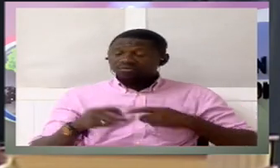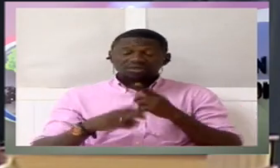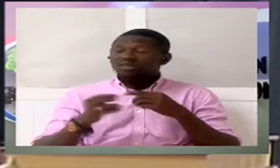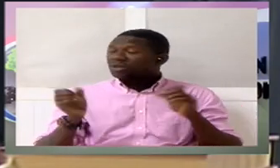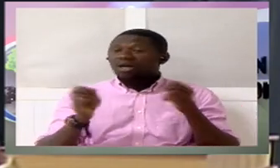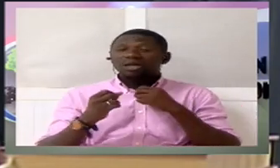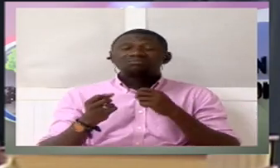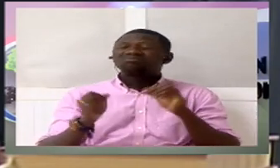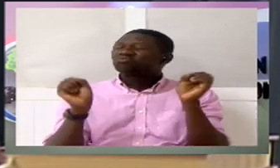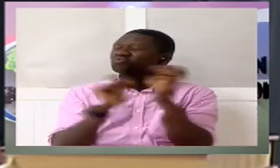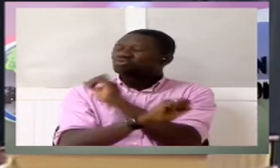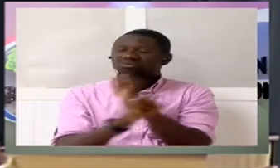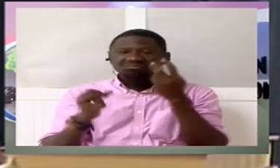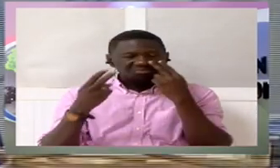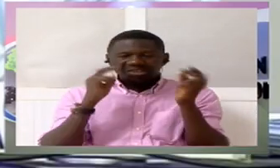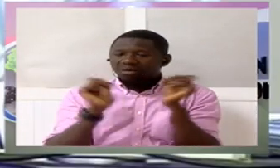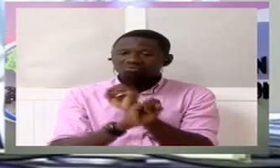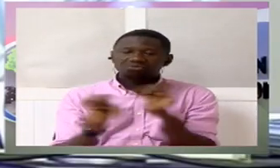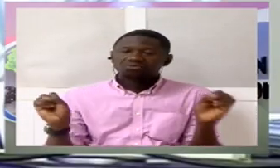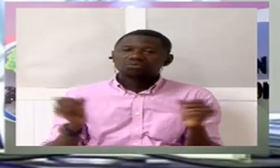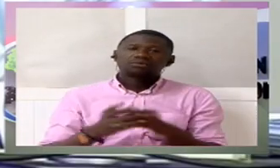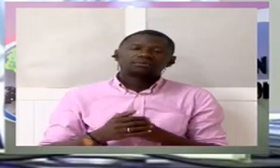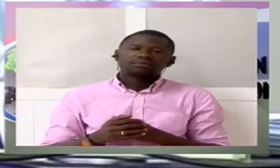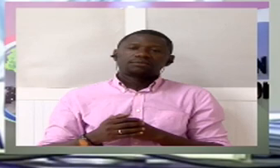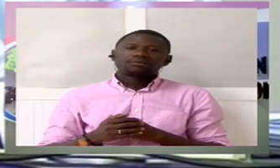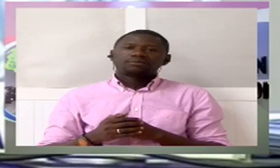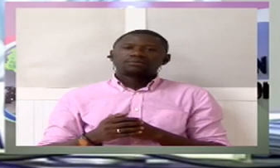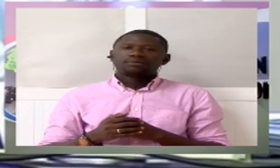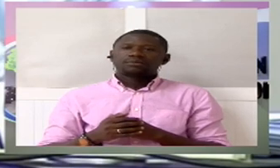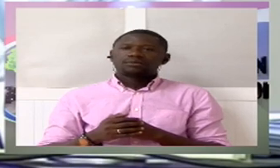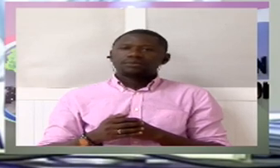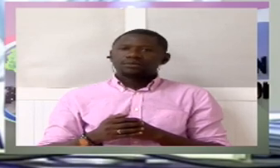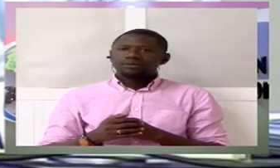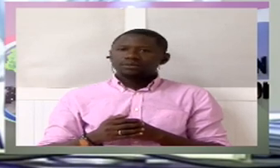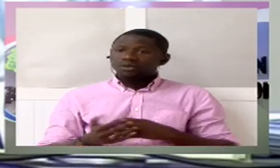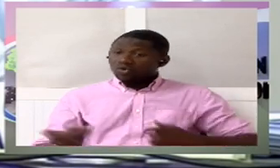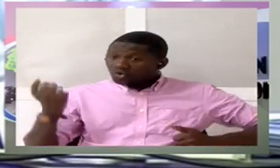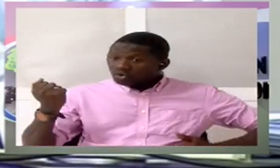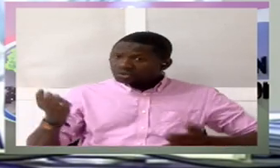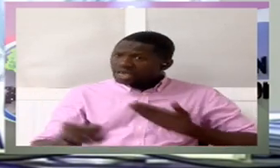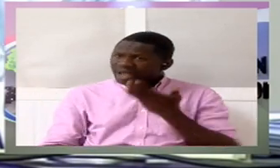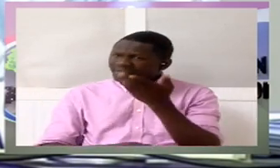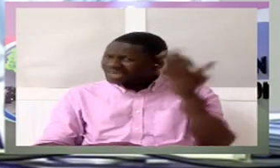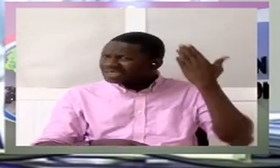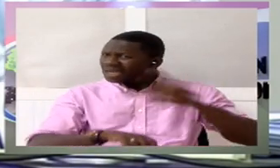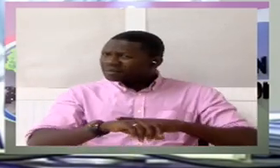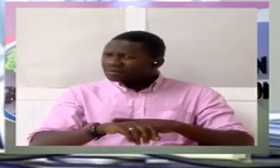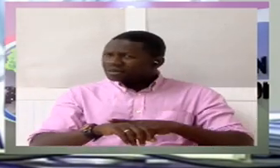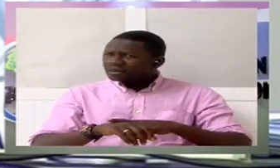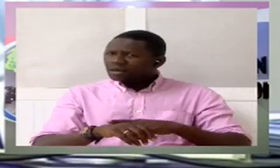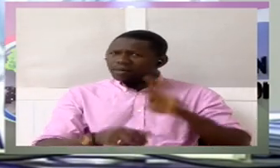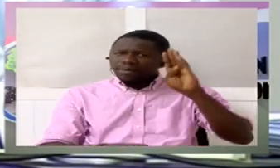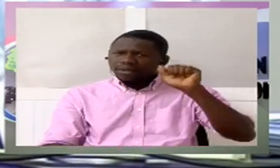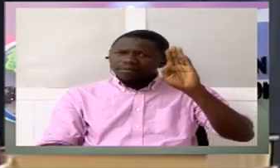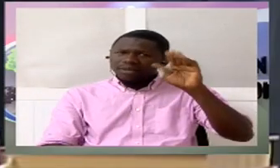bullets but they did not find anything did any guns exist for otumo kidol at the time in baba's possession